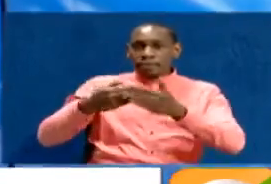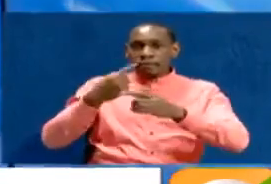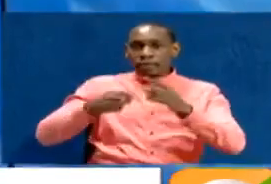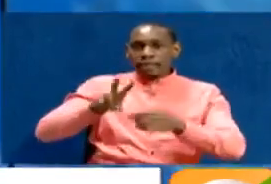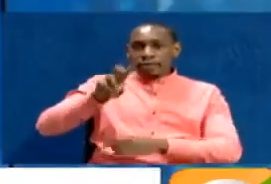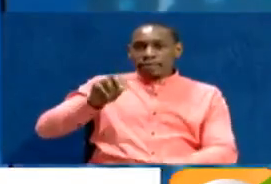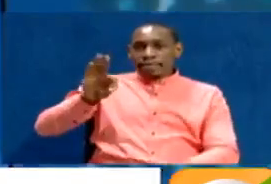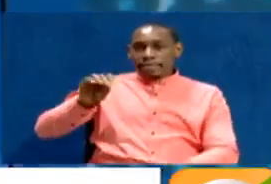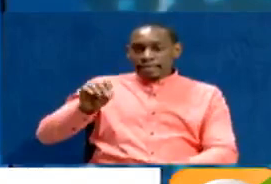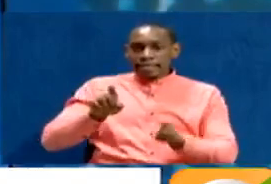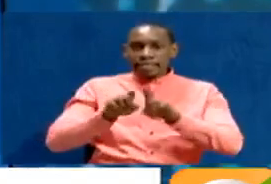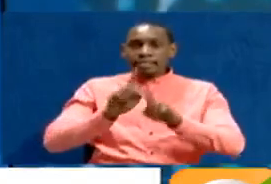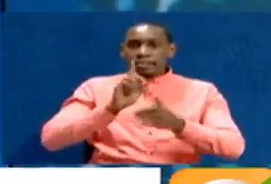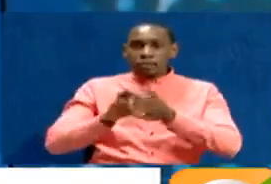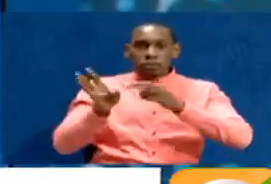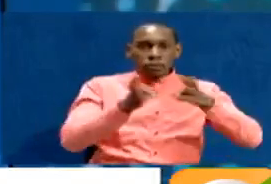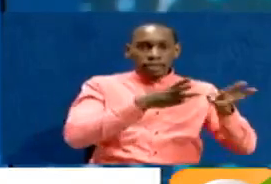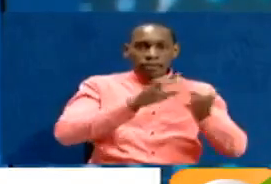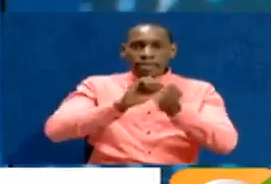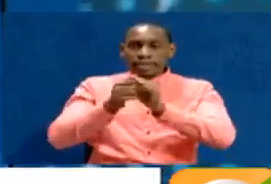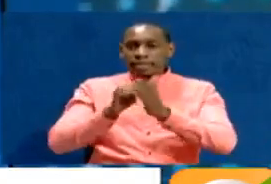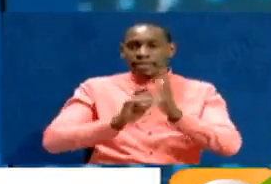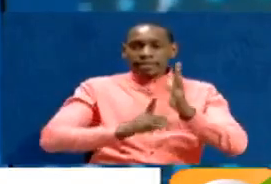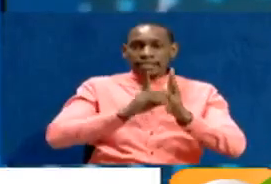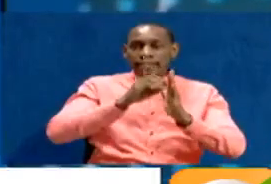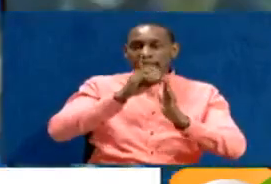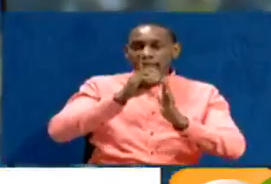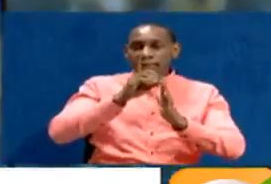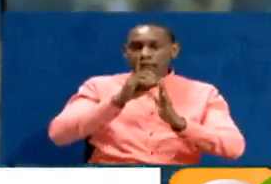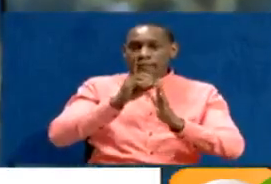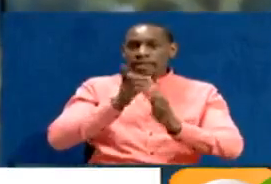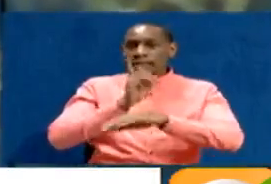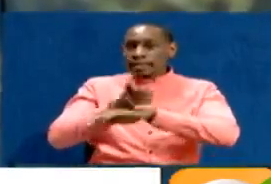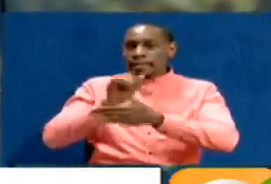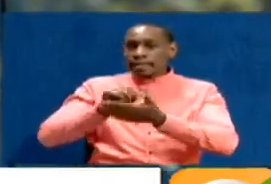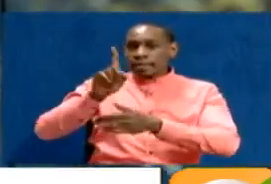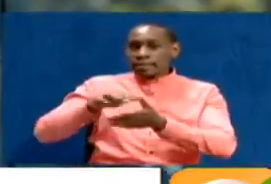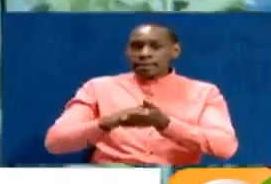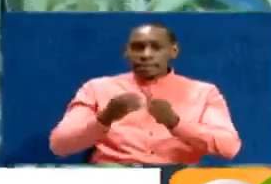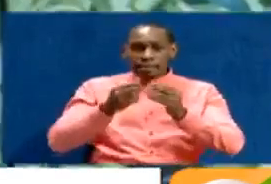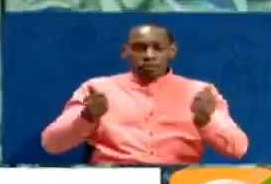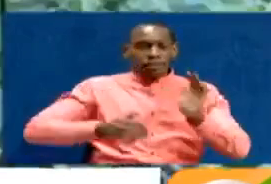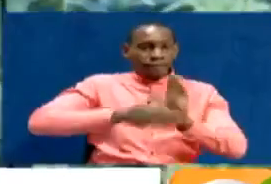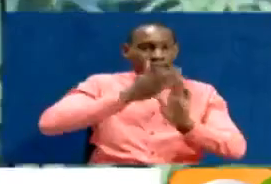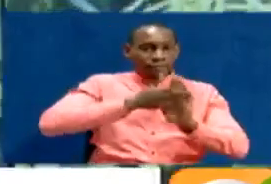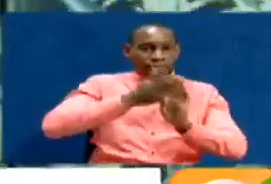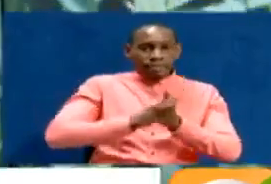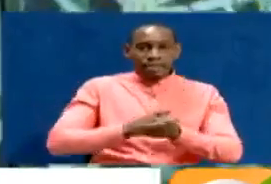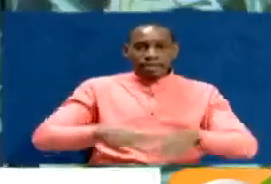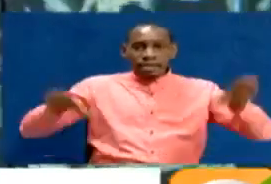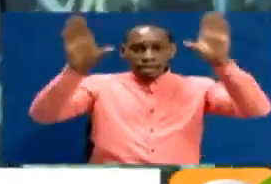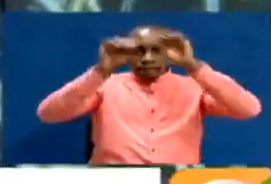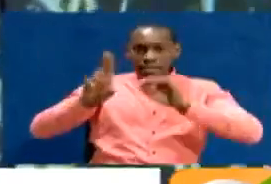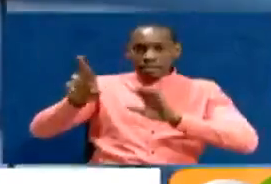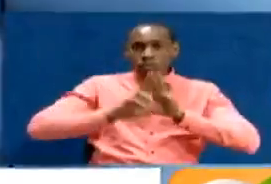year 2030 and termed climate change as a development and security threat that must be addressed urgently. The